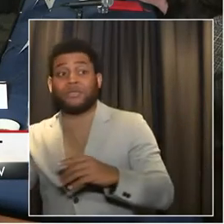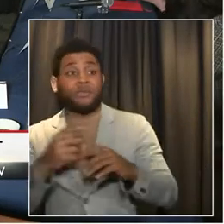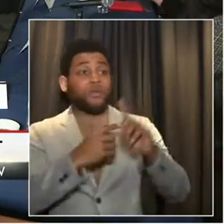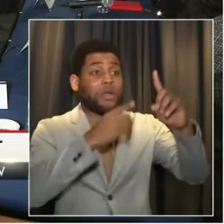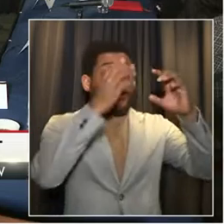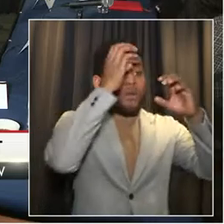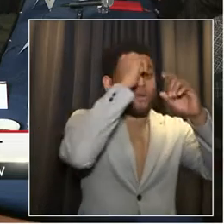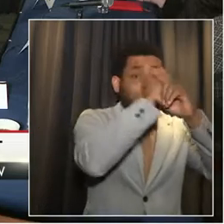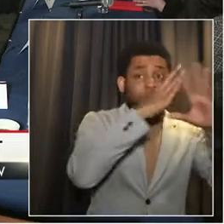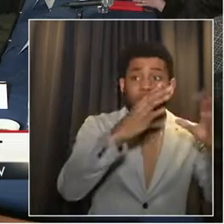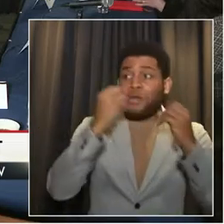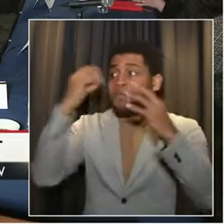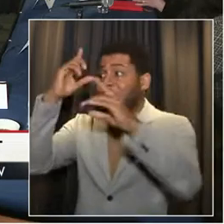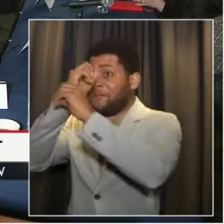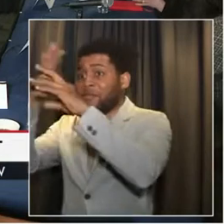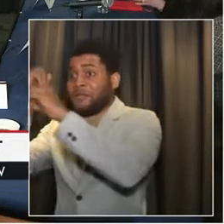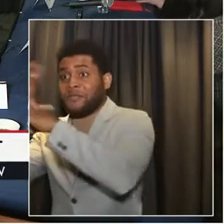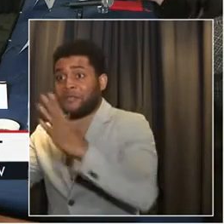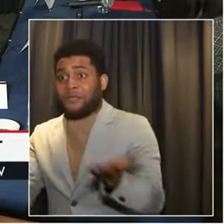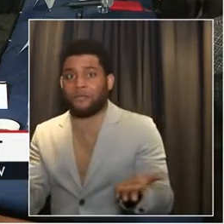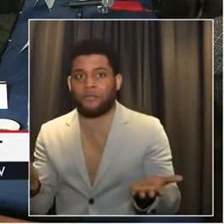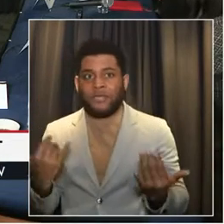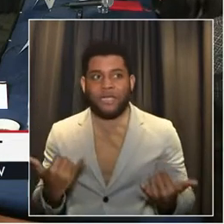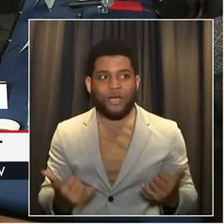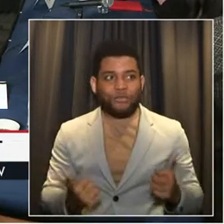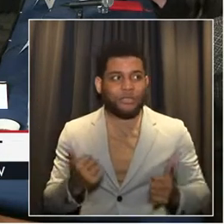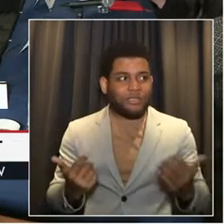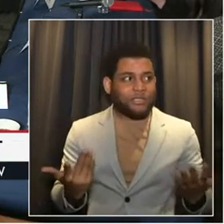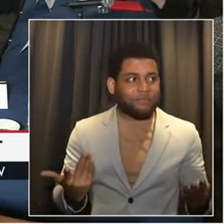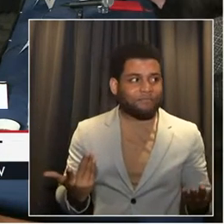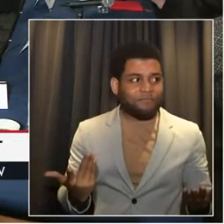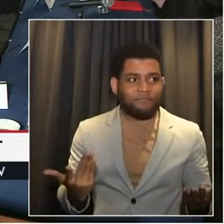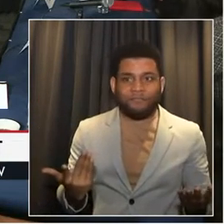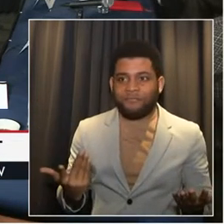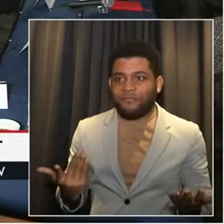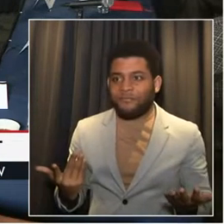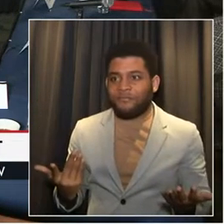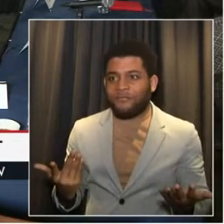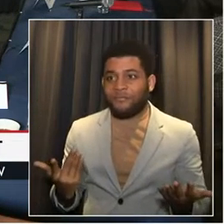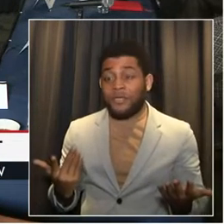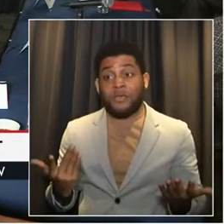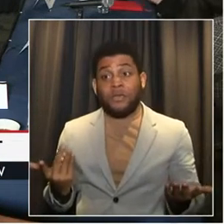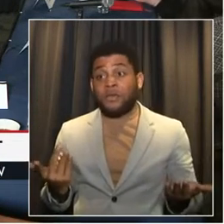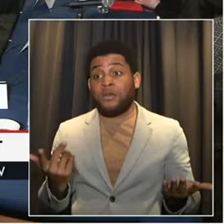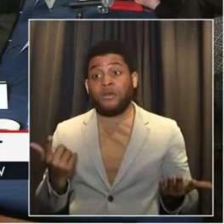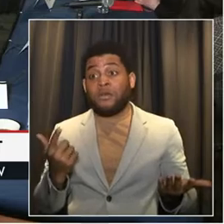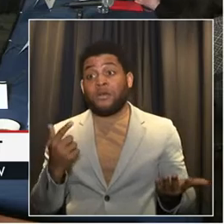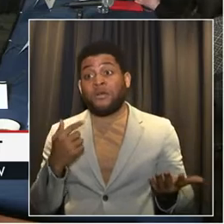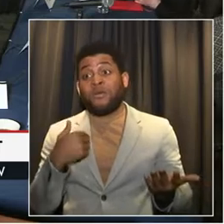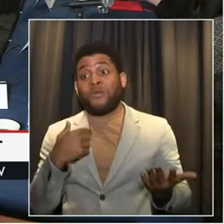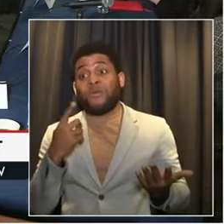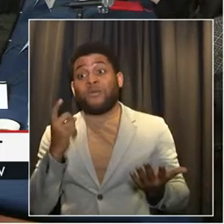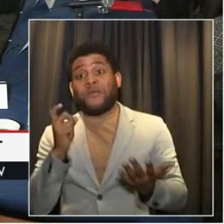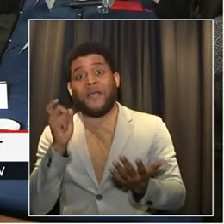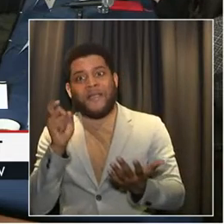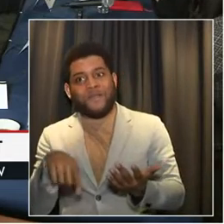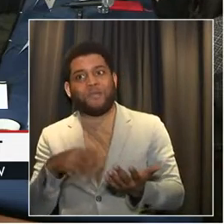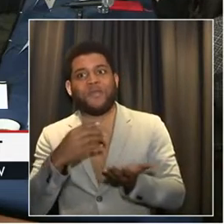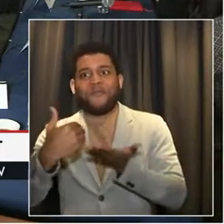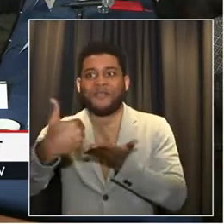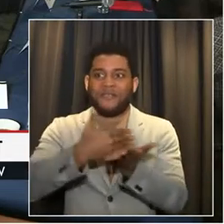where we said we are going to be very transparent. When I looked at the schedule, I thought, I can't believe we're putting up a schedule, because